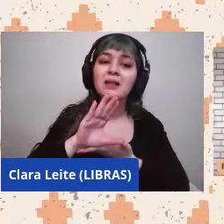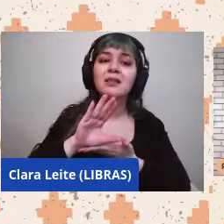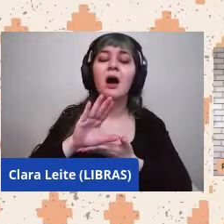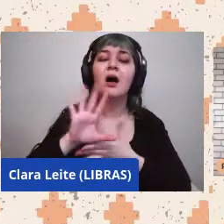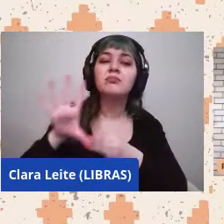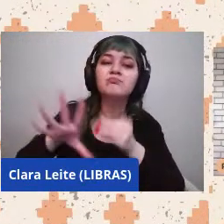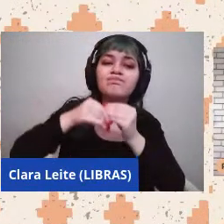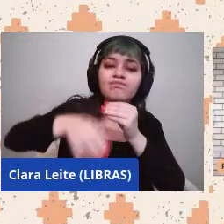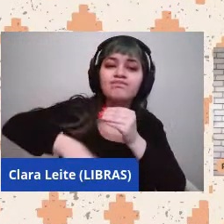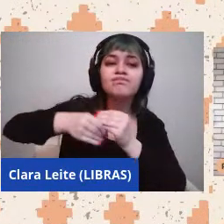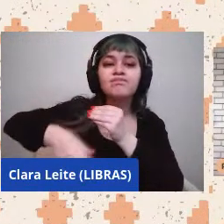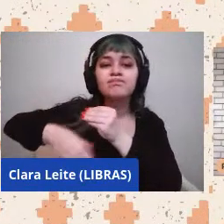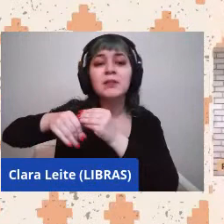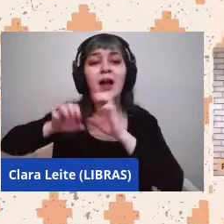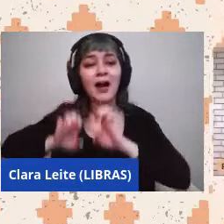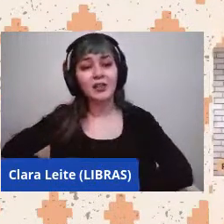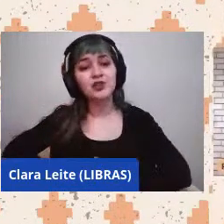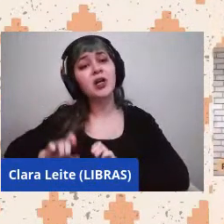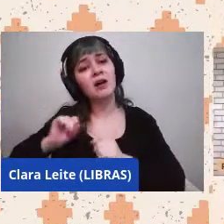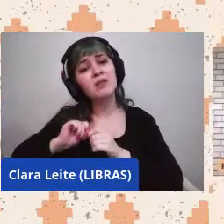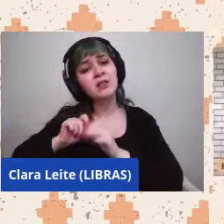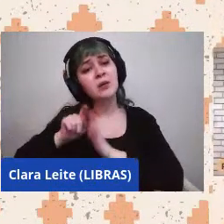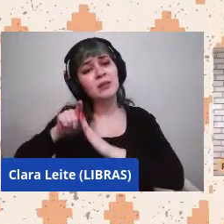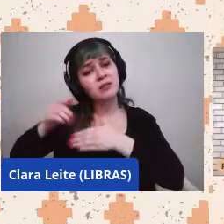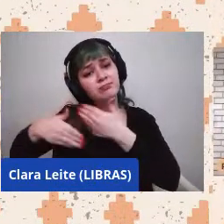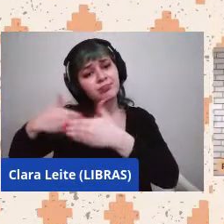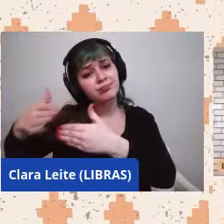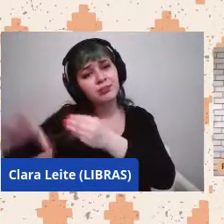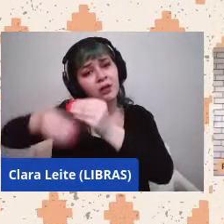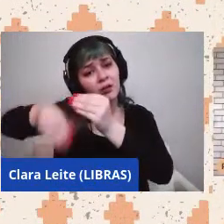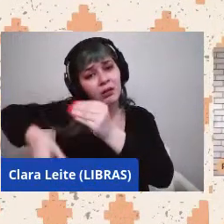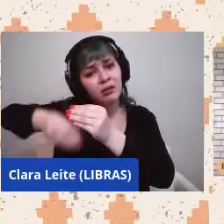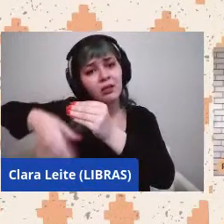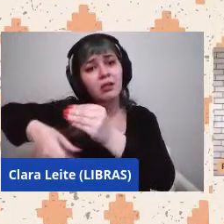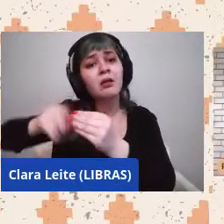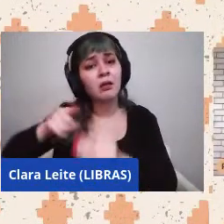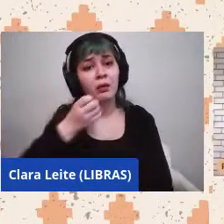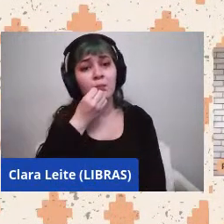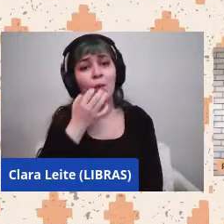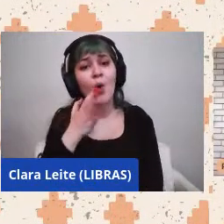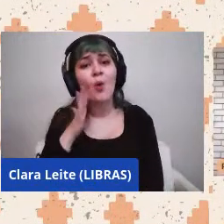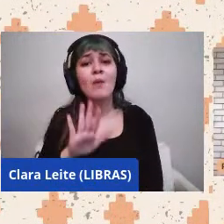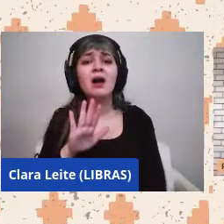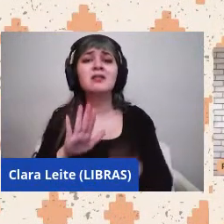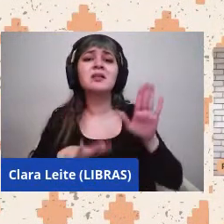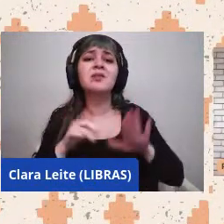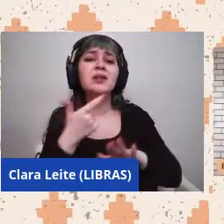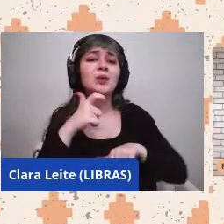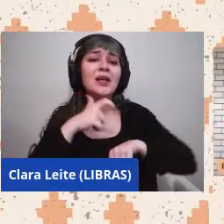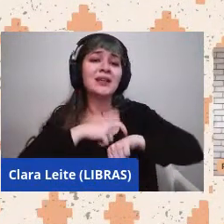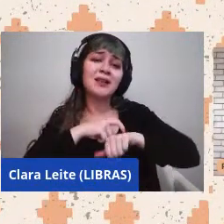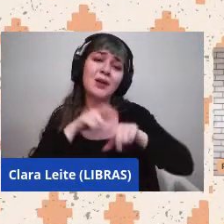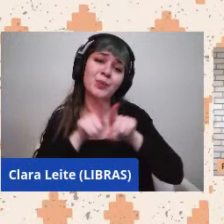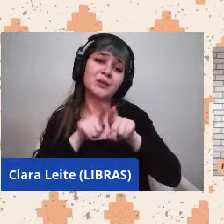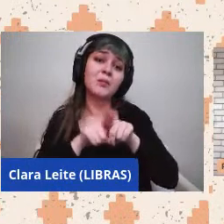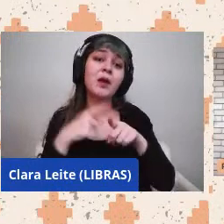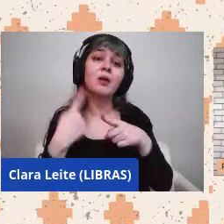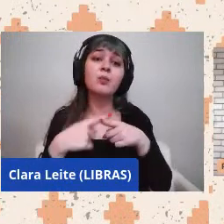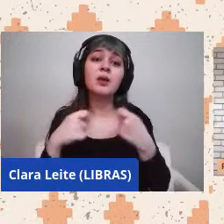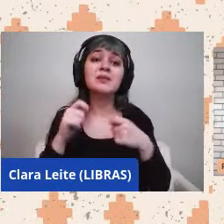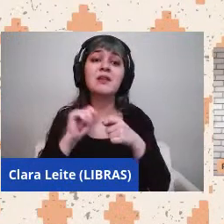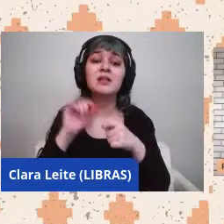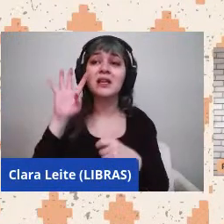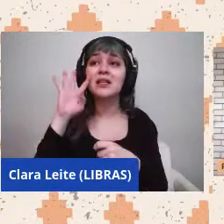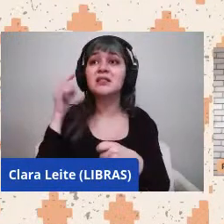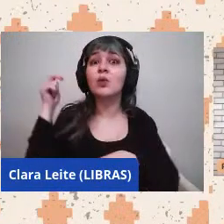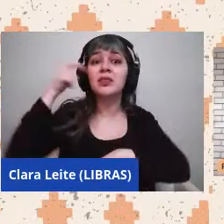amendments as you go along, which is good. But I think there isn't always the time to do these. Often you do have to make decisions on